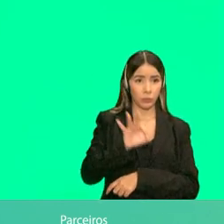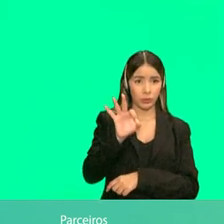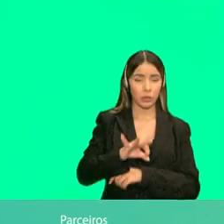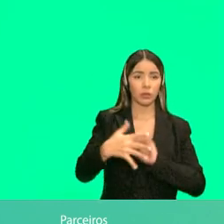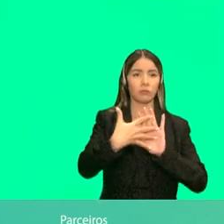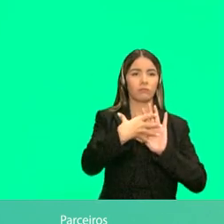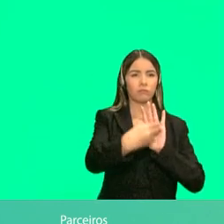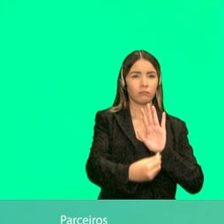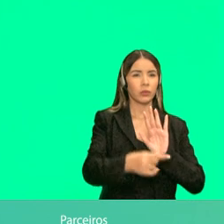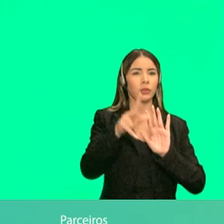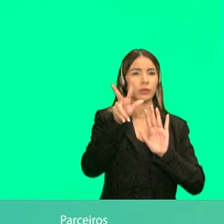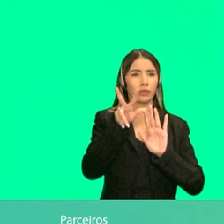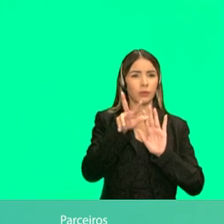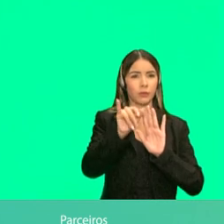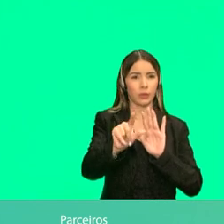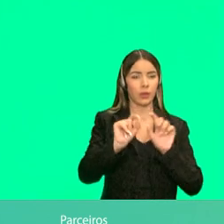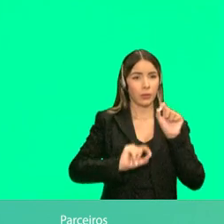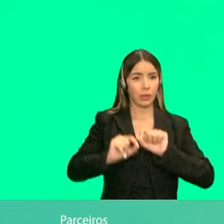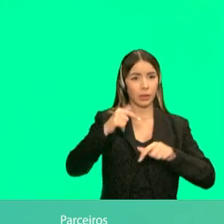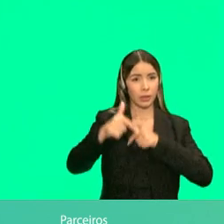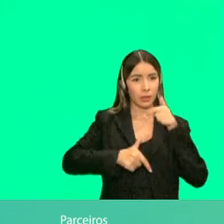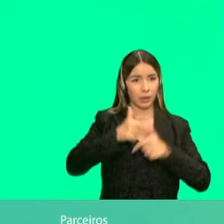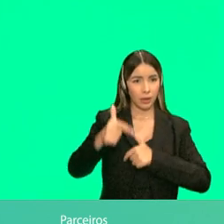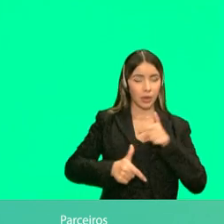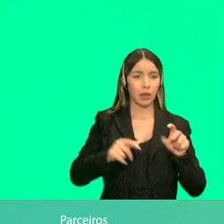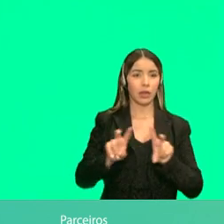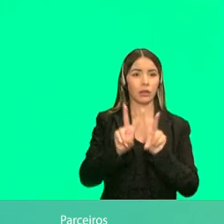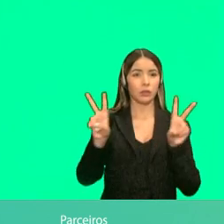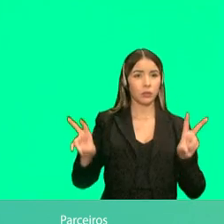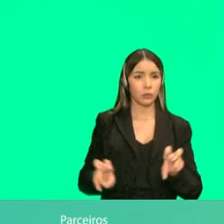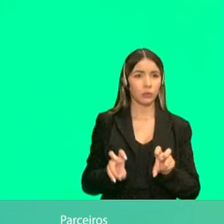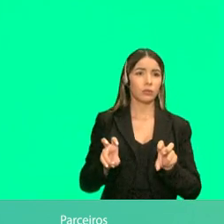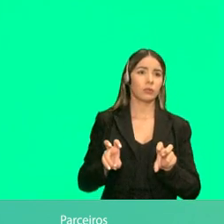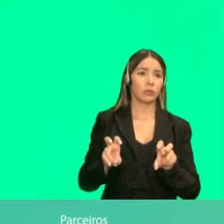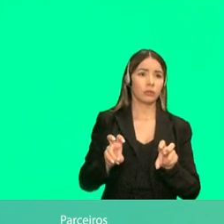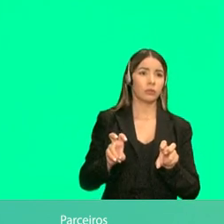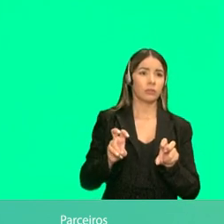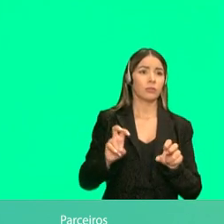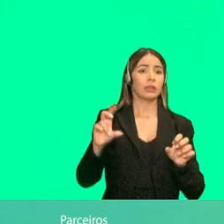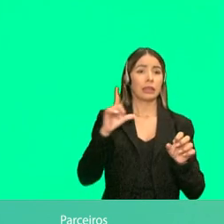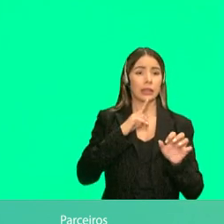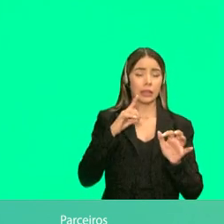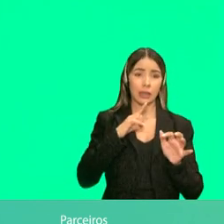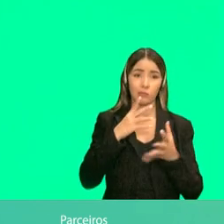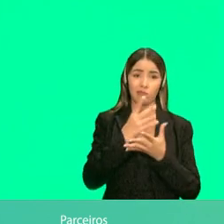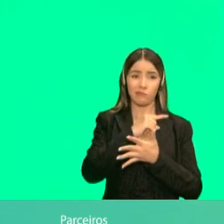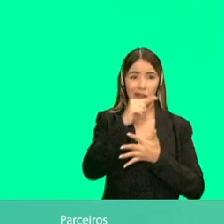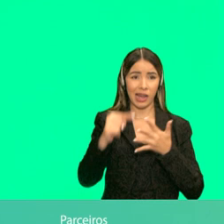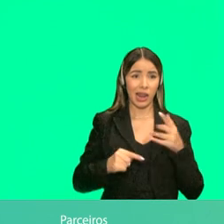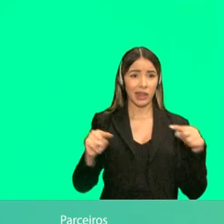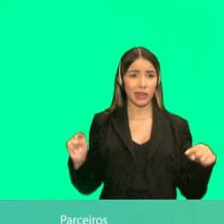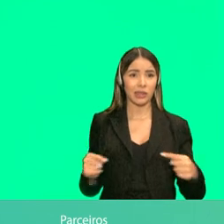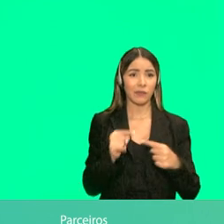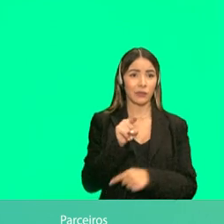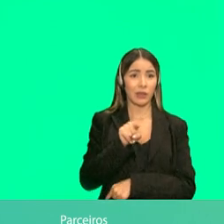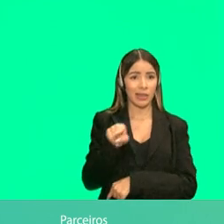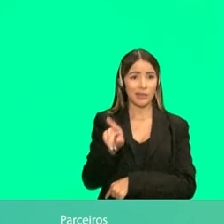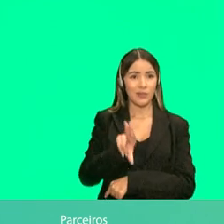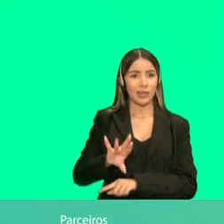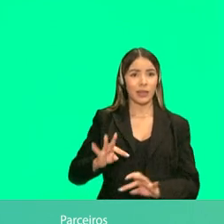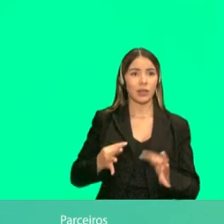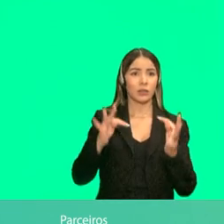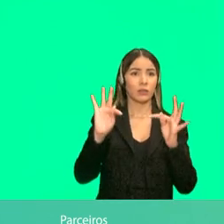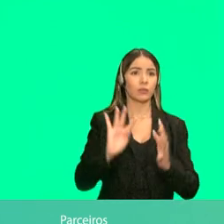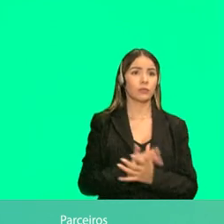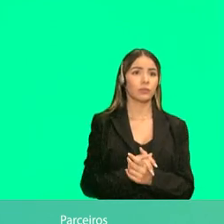cubic meters of biomethane per day, to produce 20 tons of ammonia. It